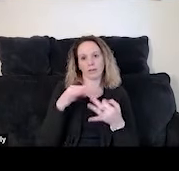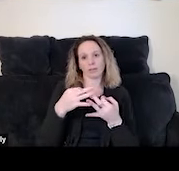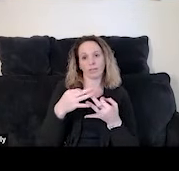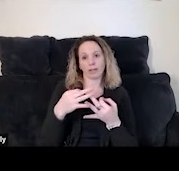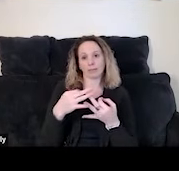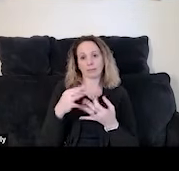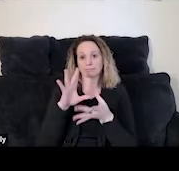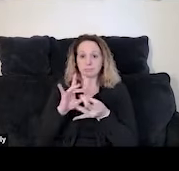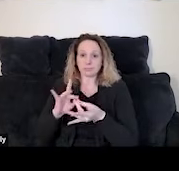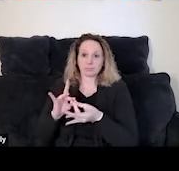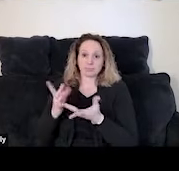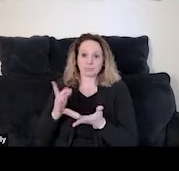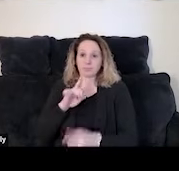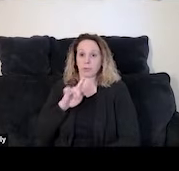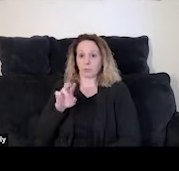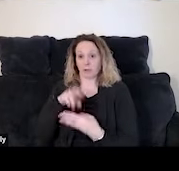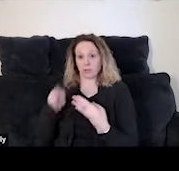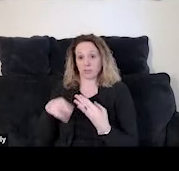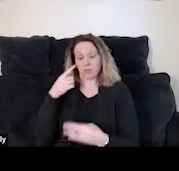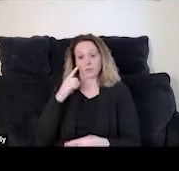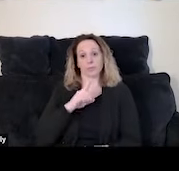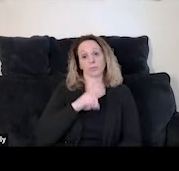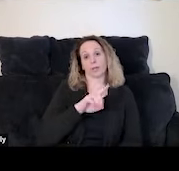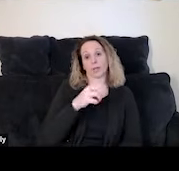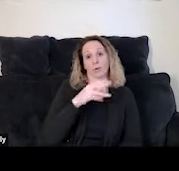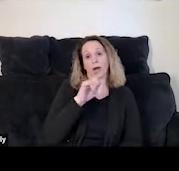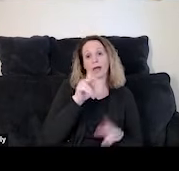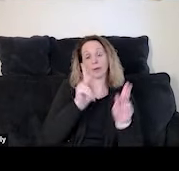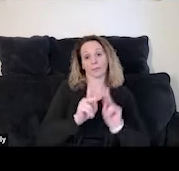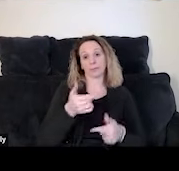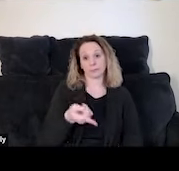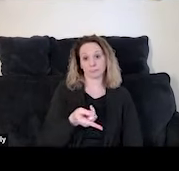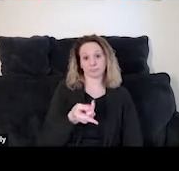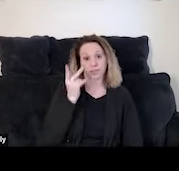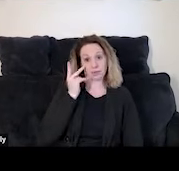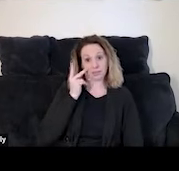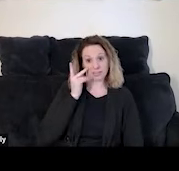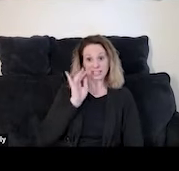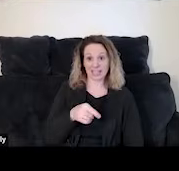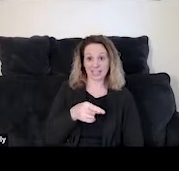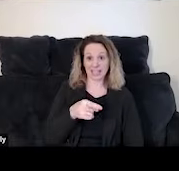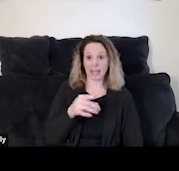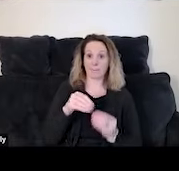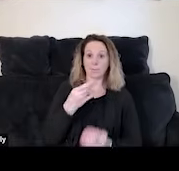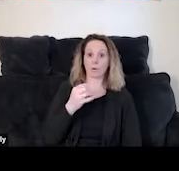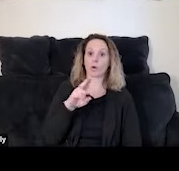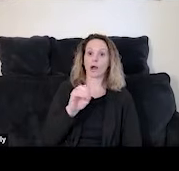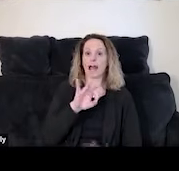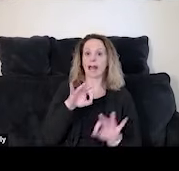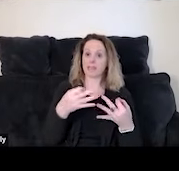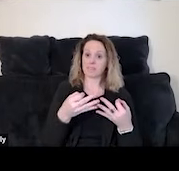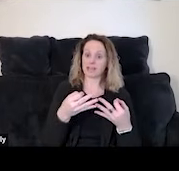testimonials, real results for real Ohioans is our goal. We have seen that more Ohio families are